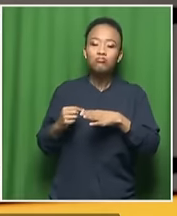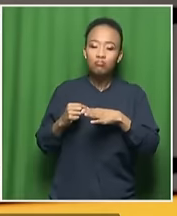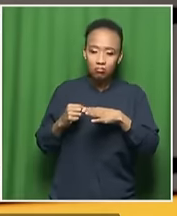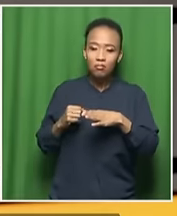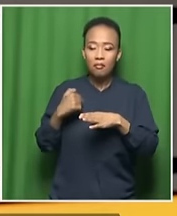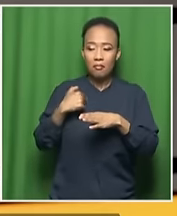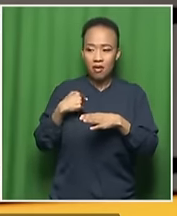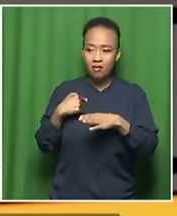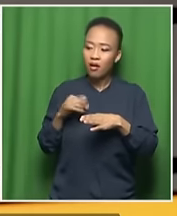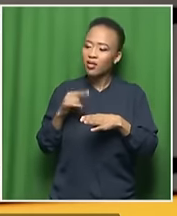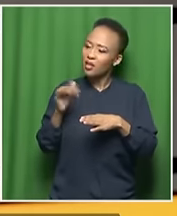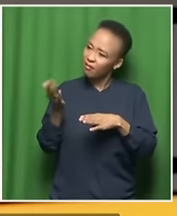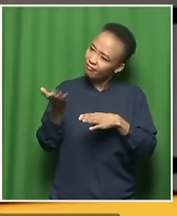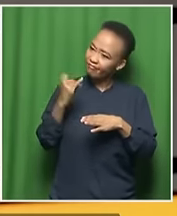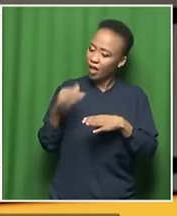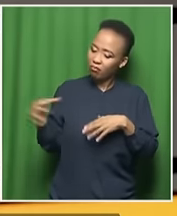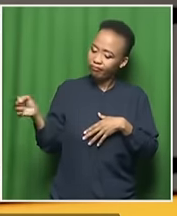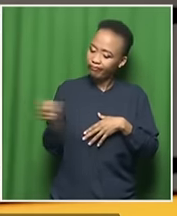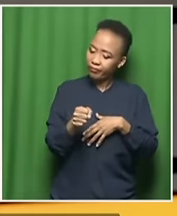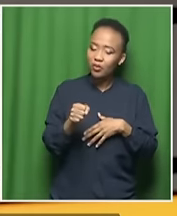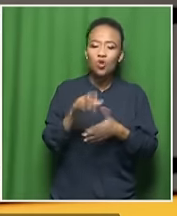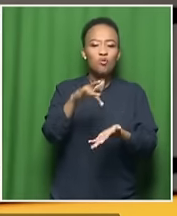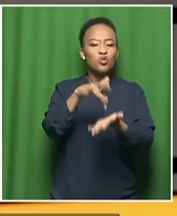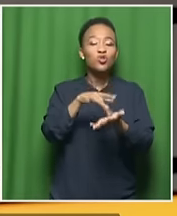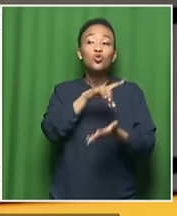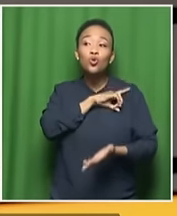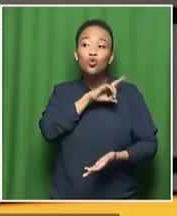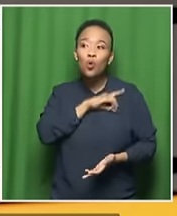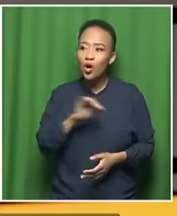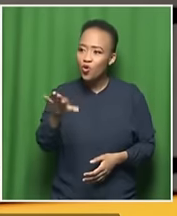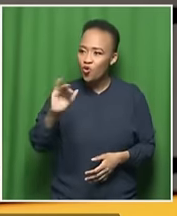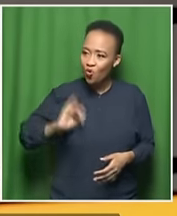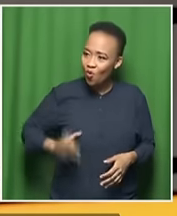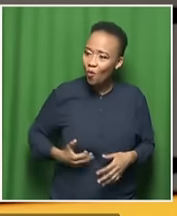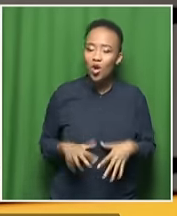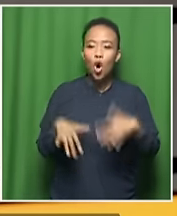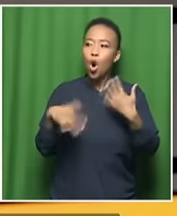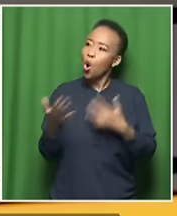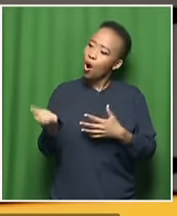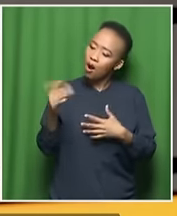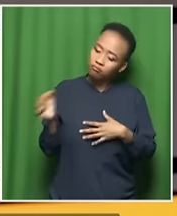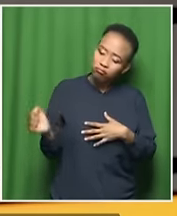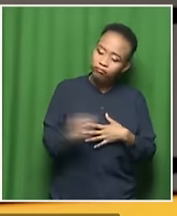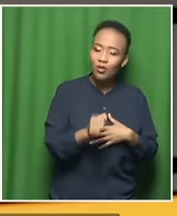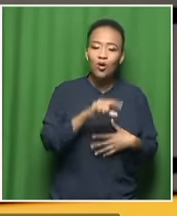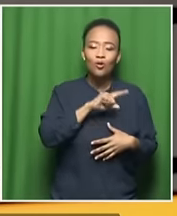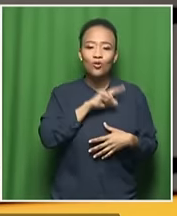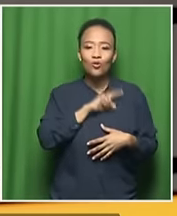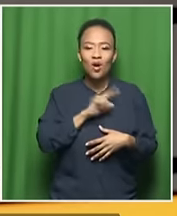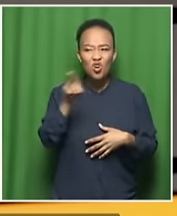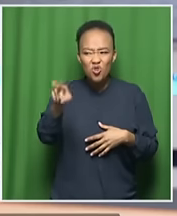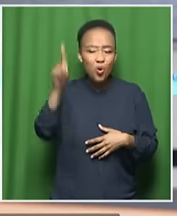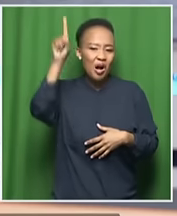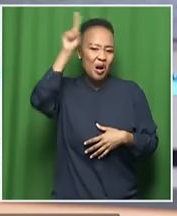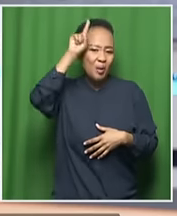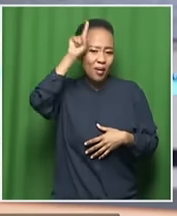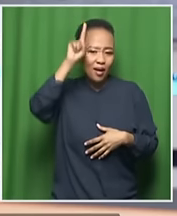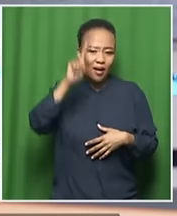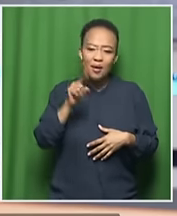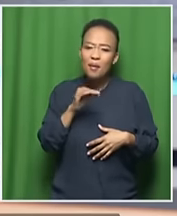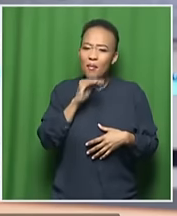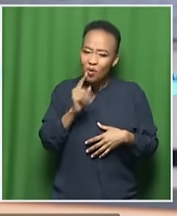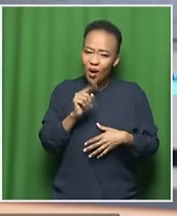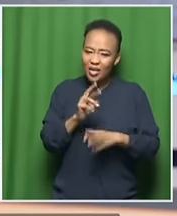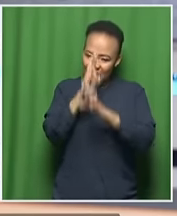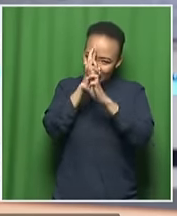woman and because you are black, in a certain sense is disrespectful towards the